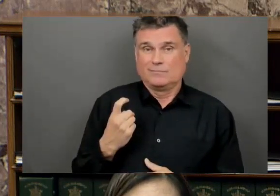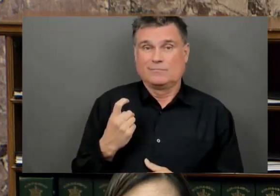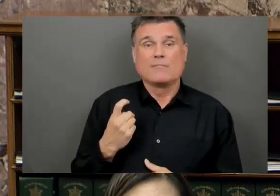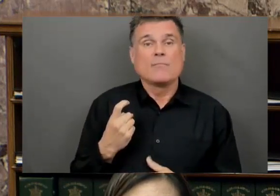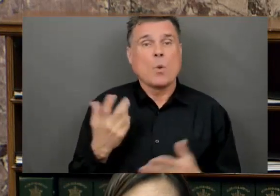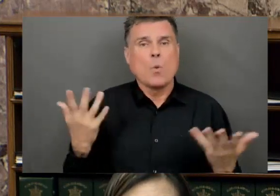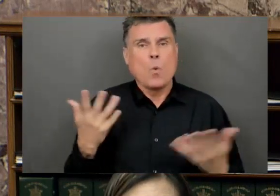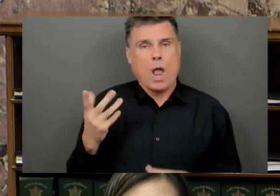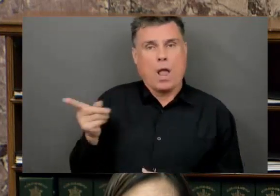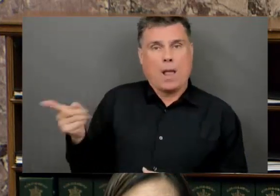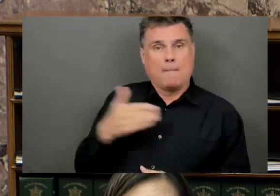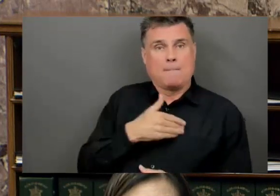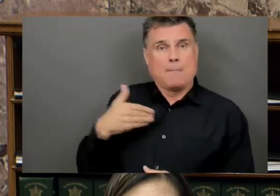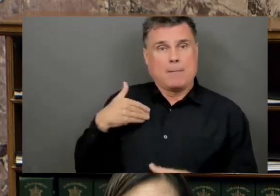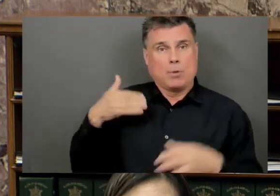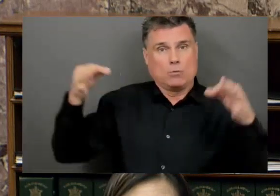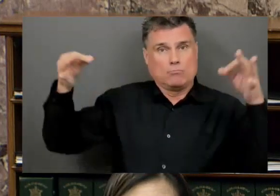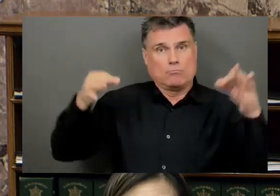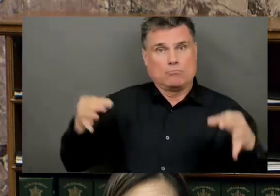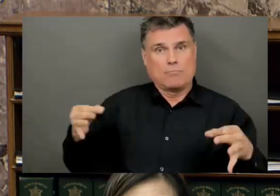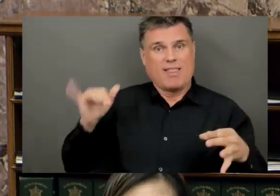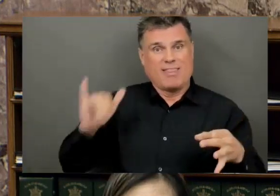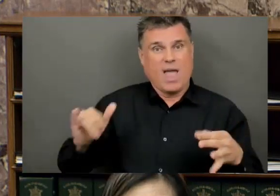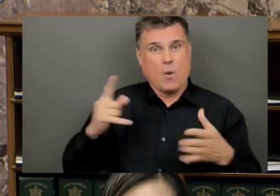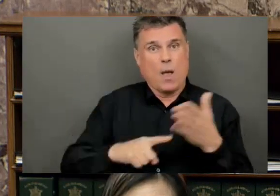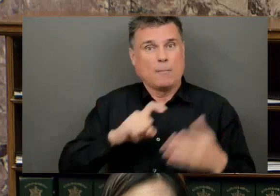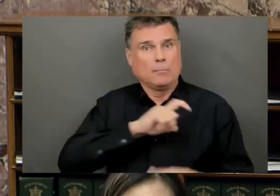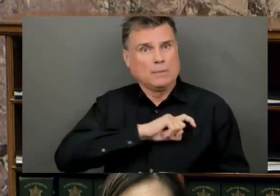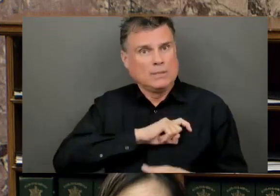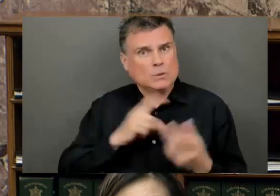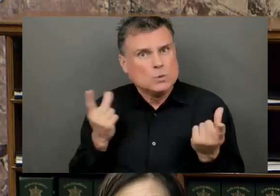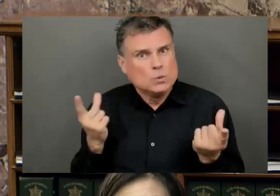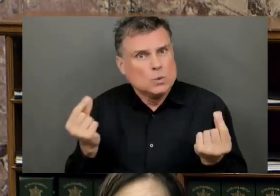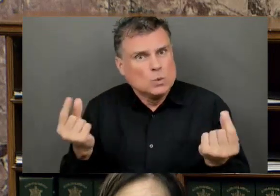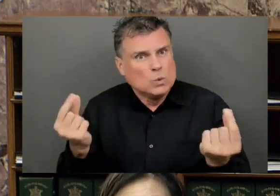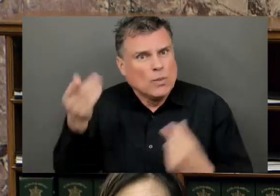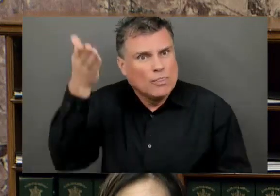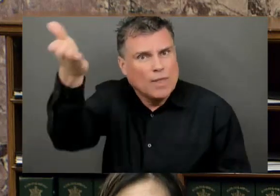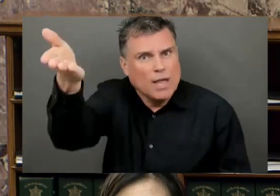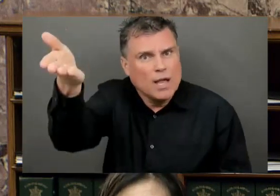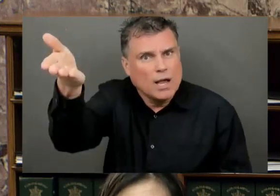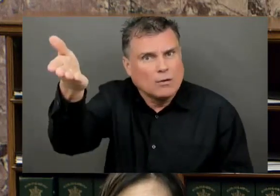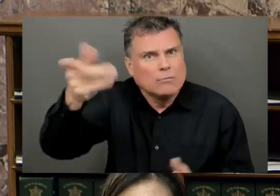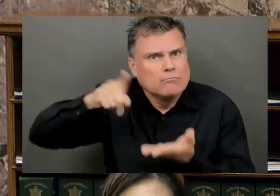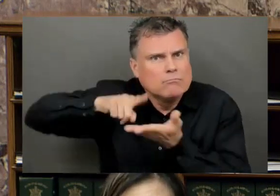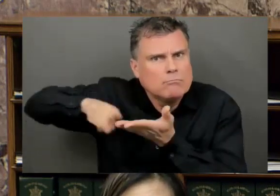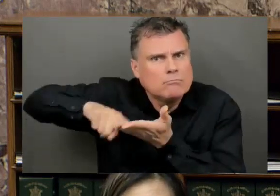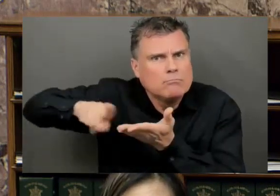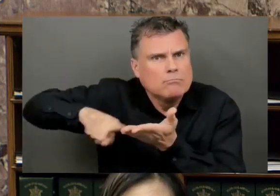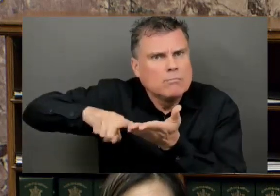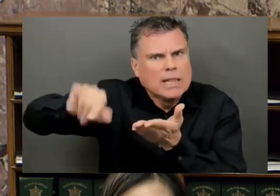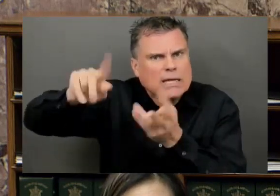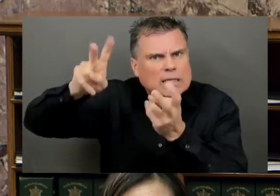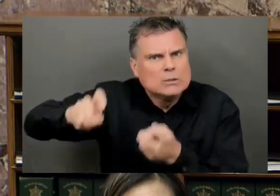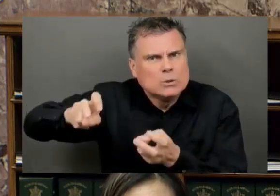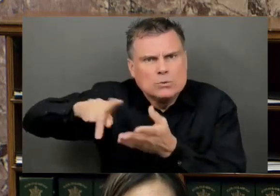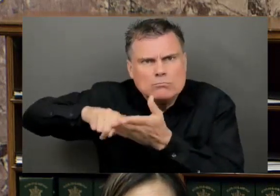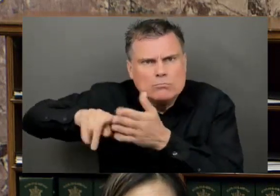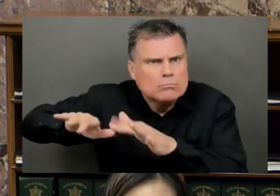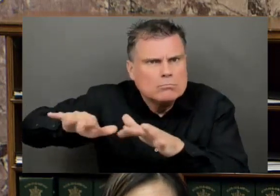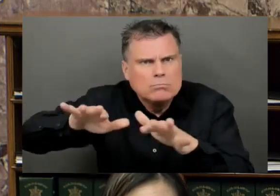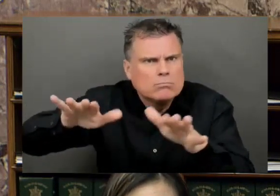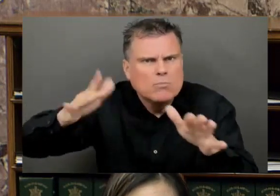the police are doing in our province is they are taking this issue particularly seriously. That's why they have